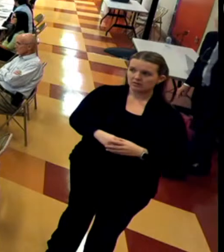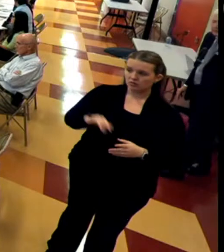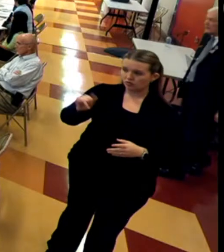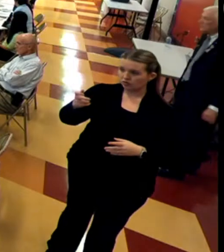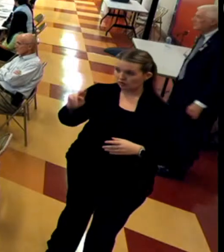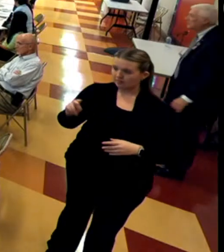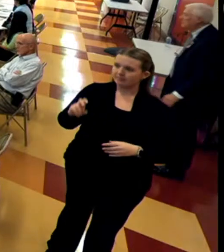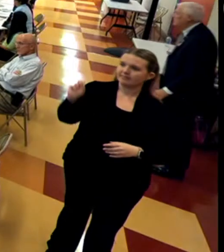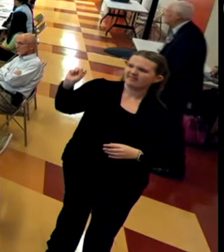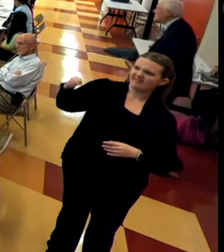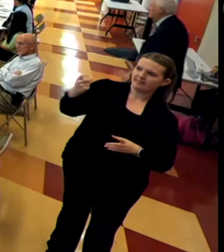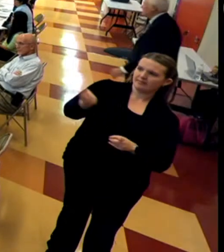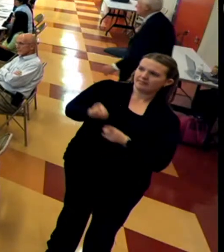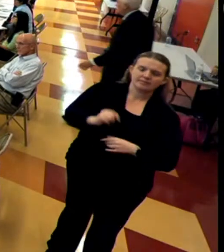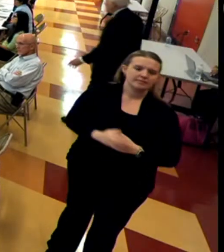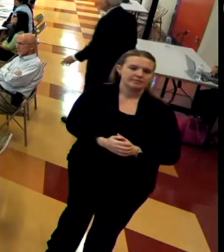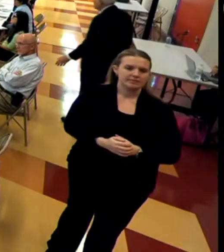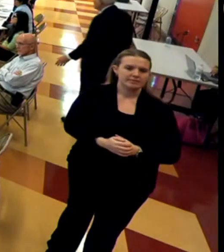Yes. Yes.